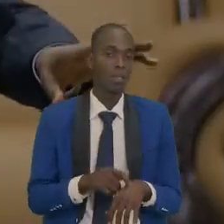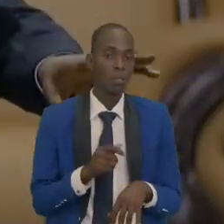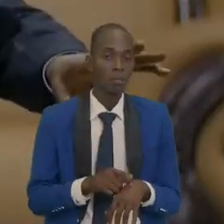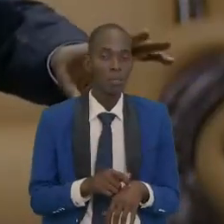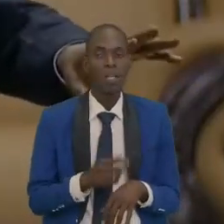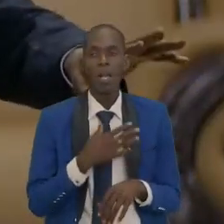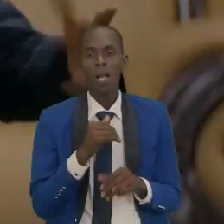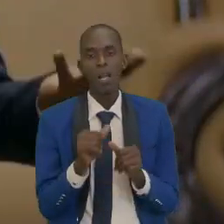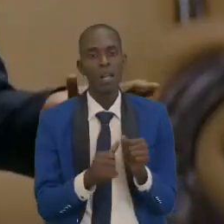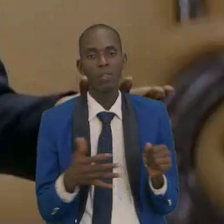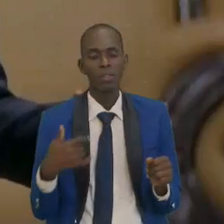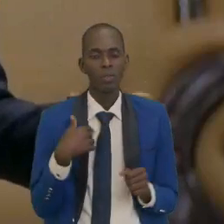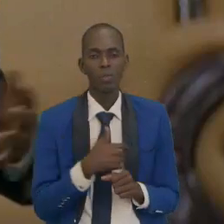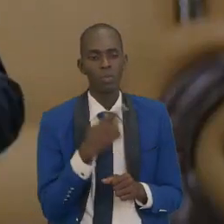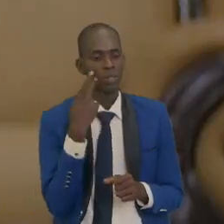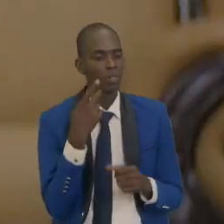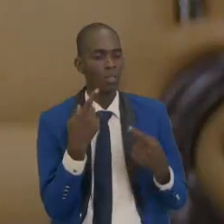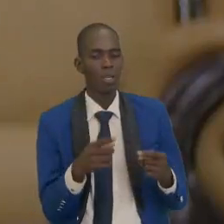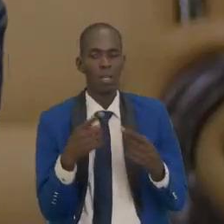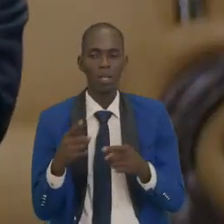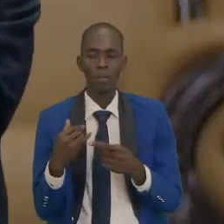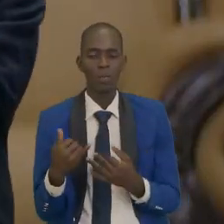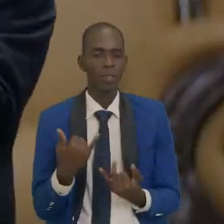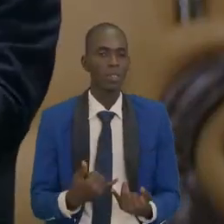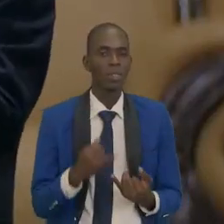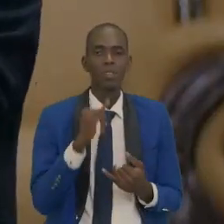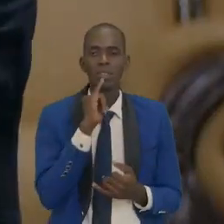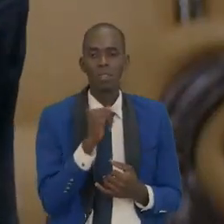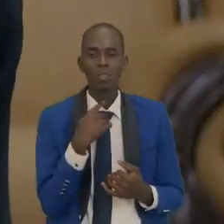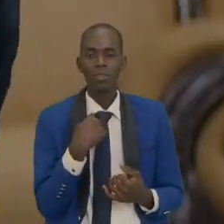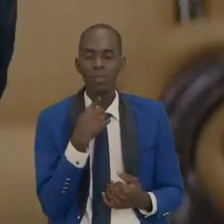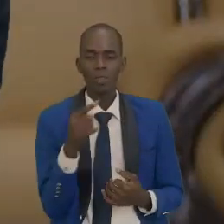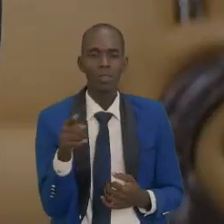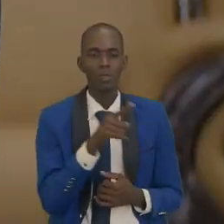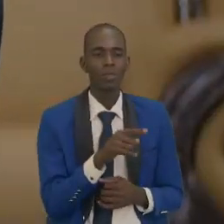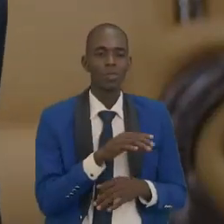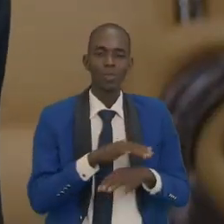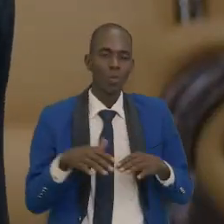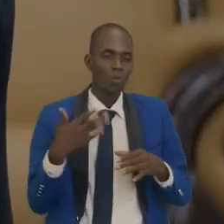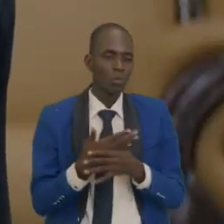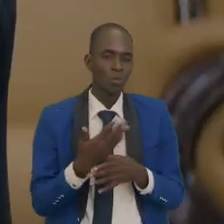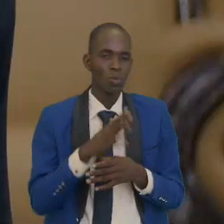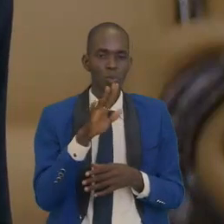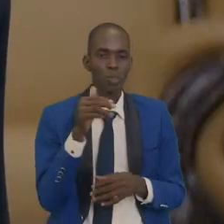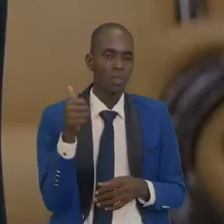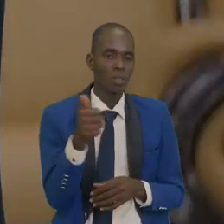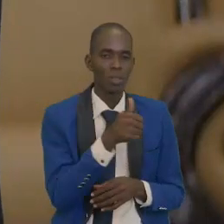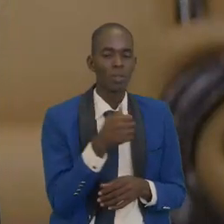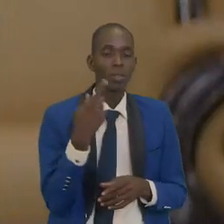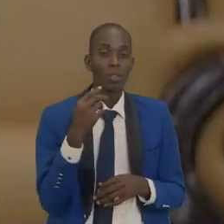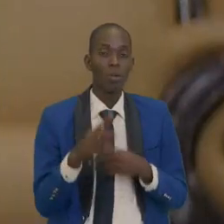see around is trying to say don't bother yourself the world is going bad